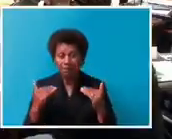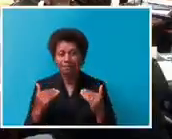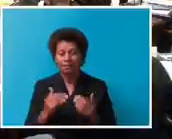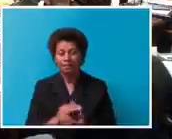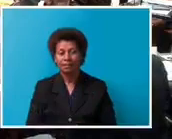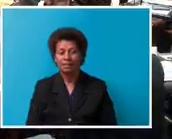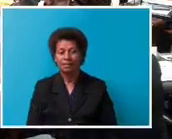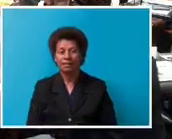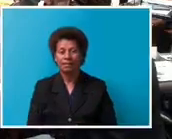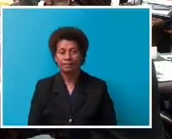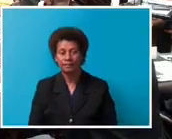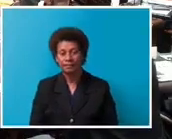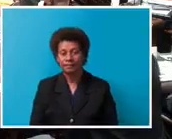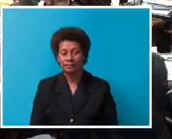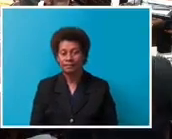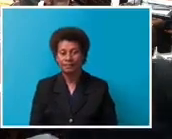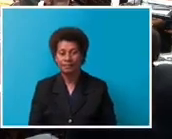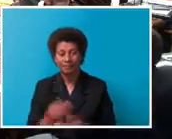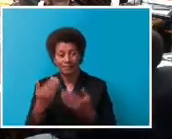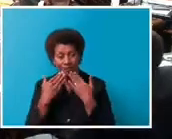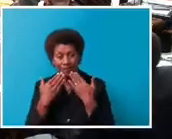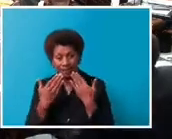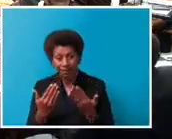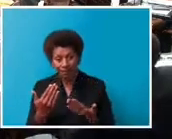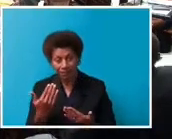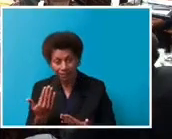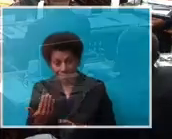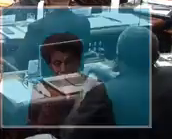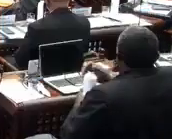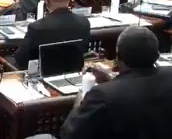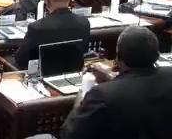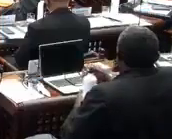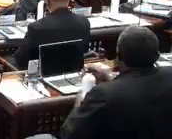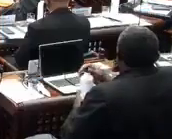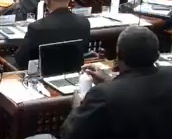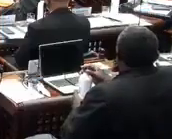Thank you. Order.